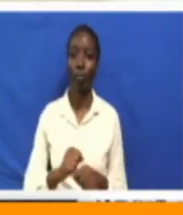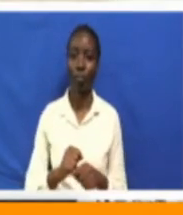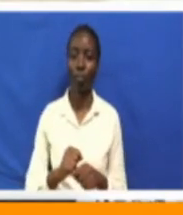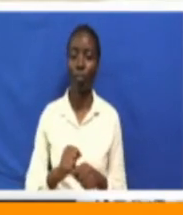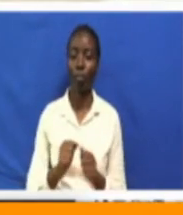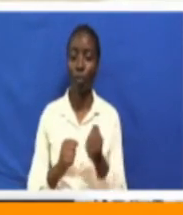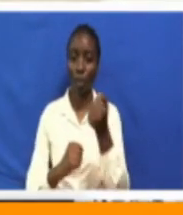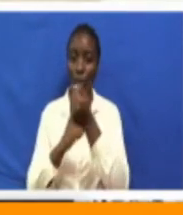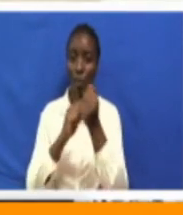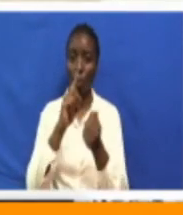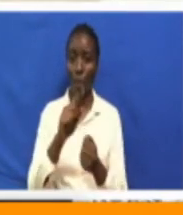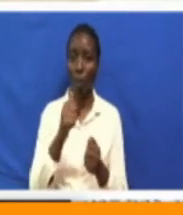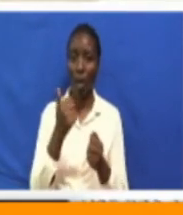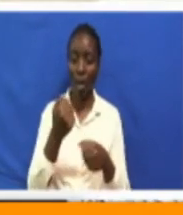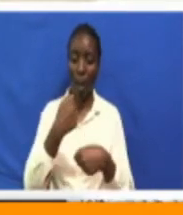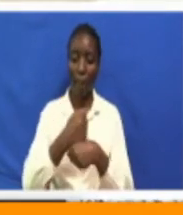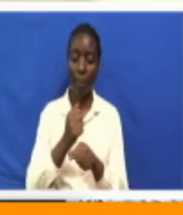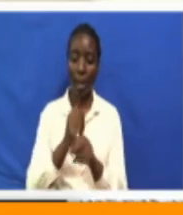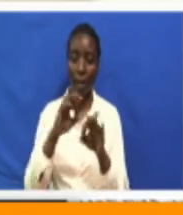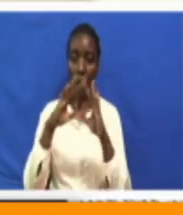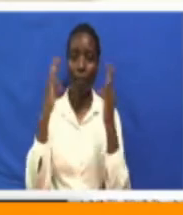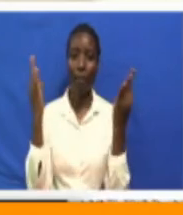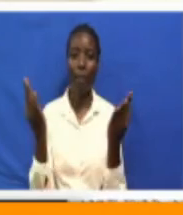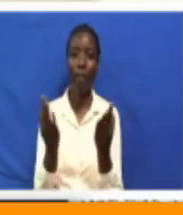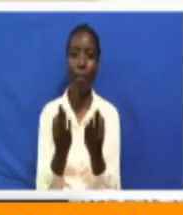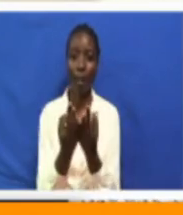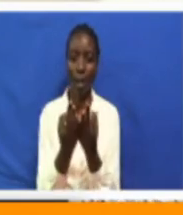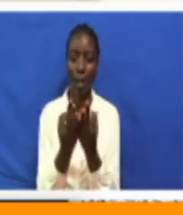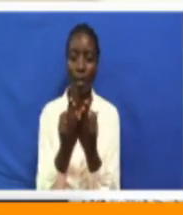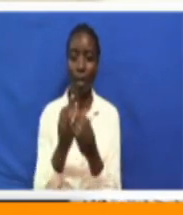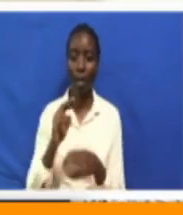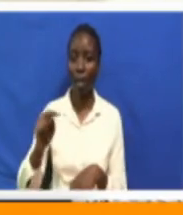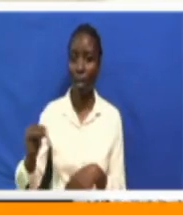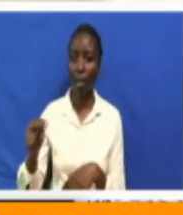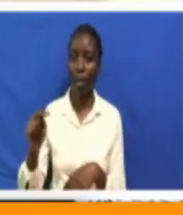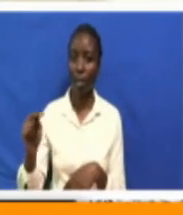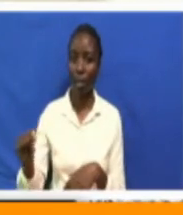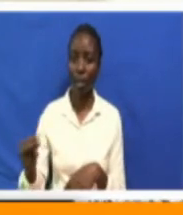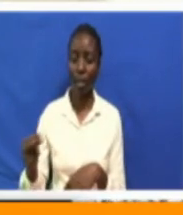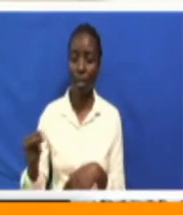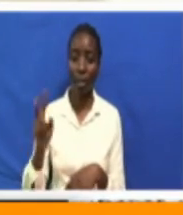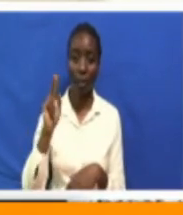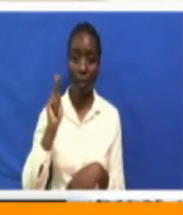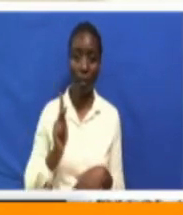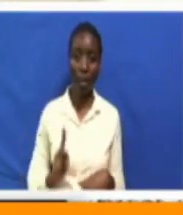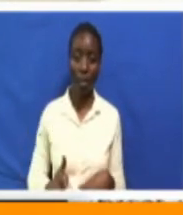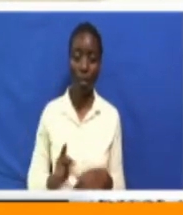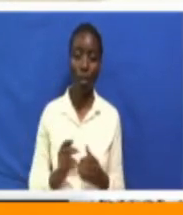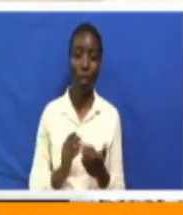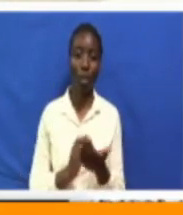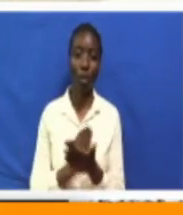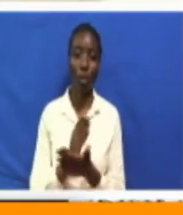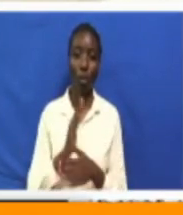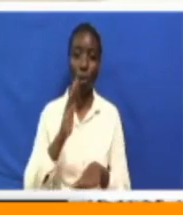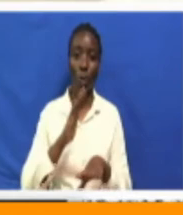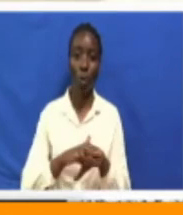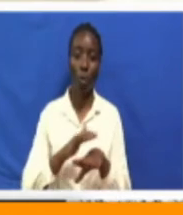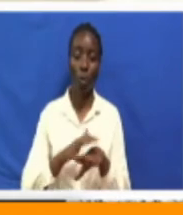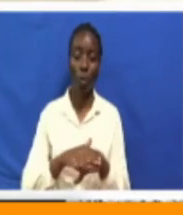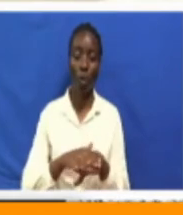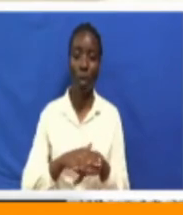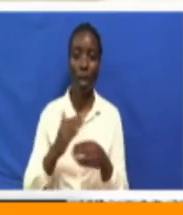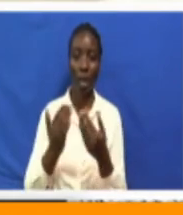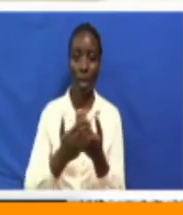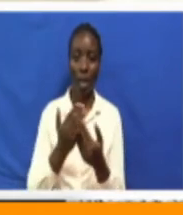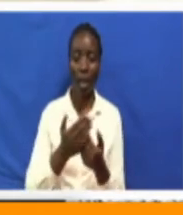another big families the nursery bed of the virtues through good parenting